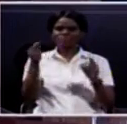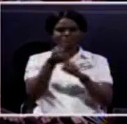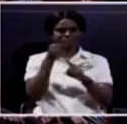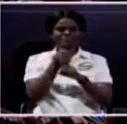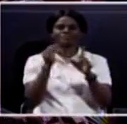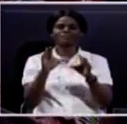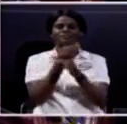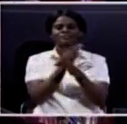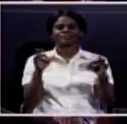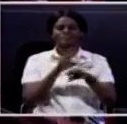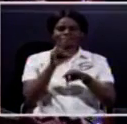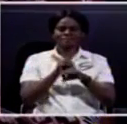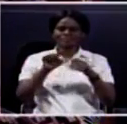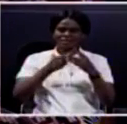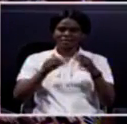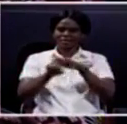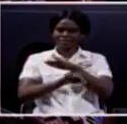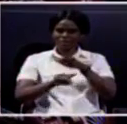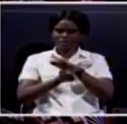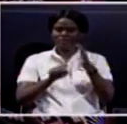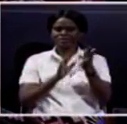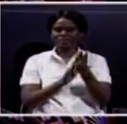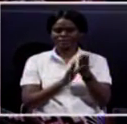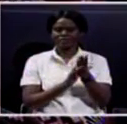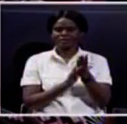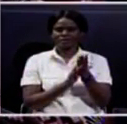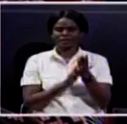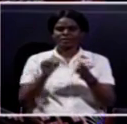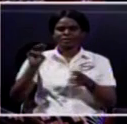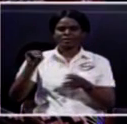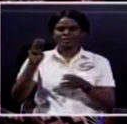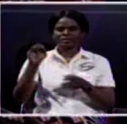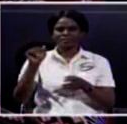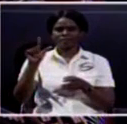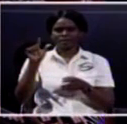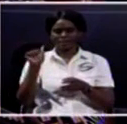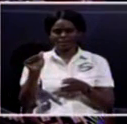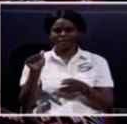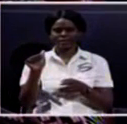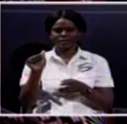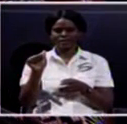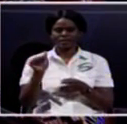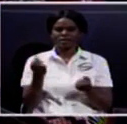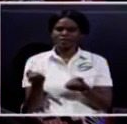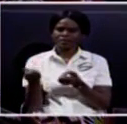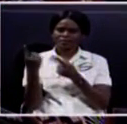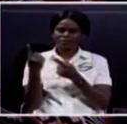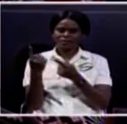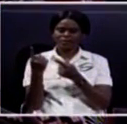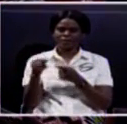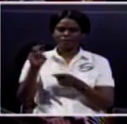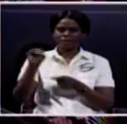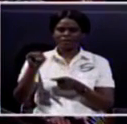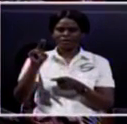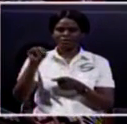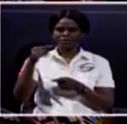So, yes, I did my primary education in the northern part of Zambia, in Mbala in particular. Went to Luwingu Secondary School